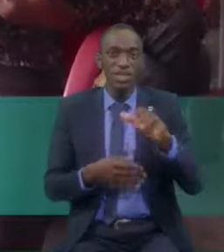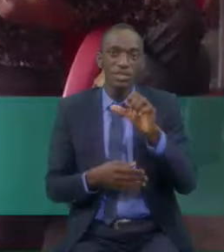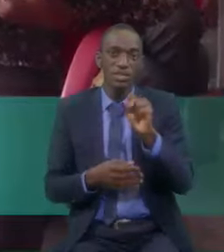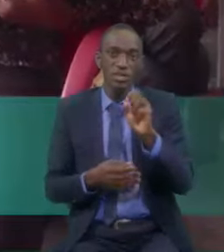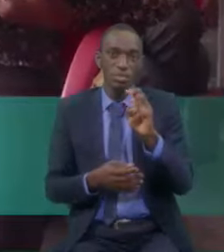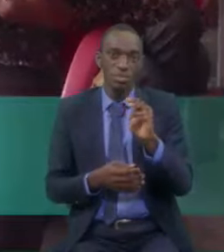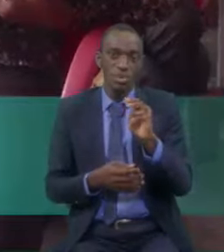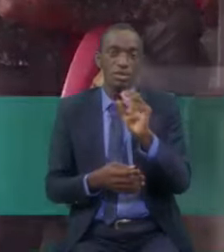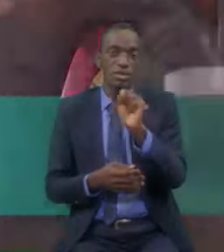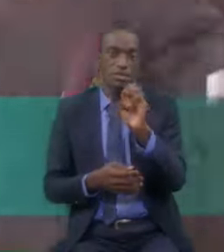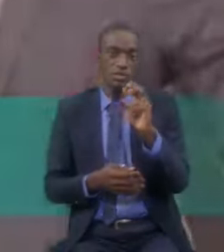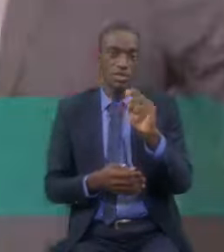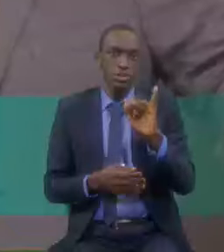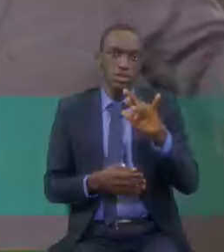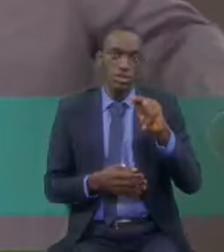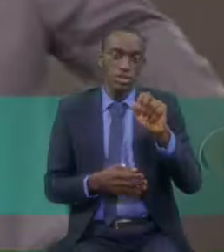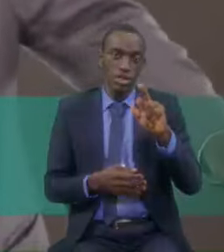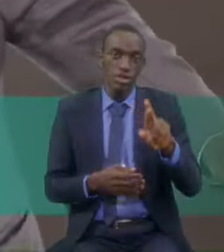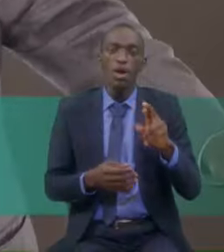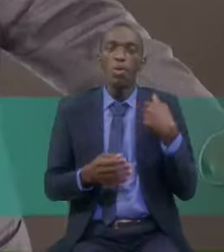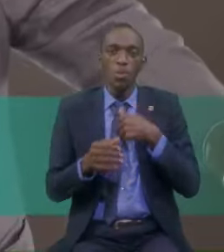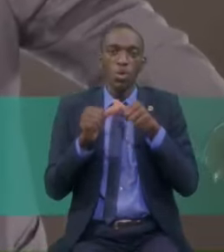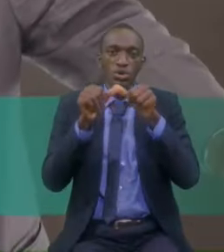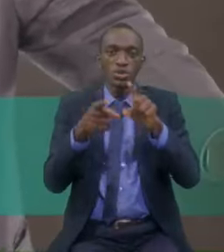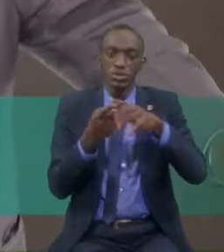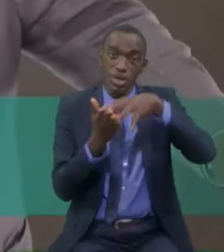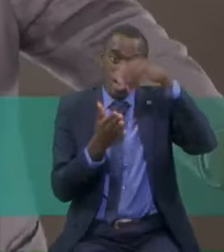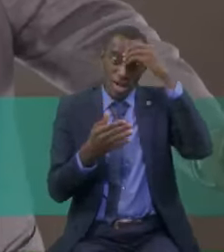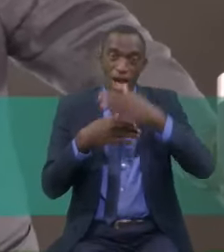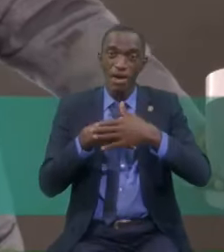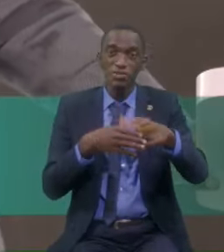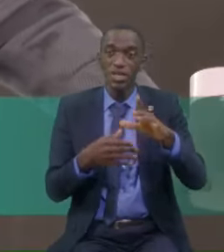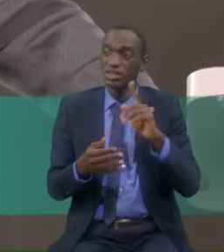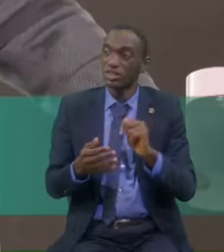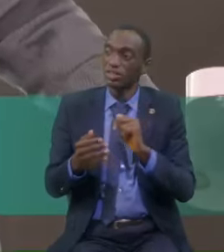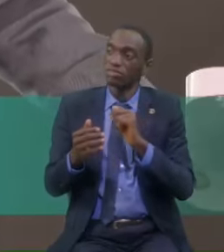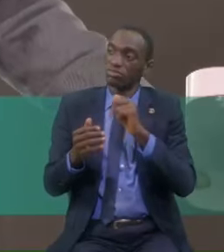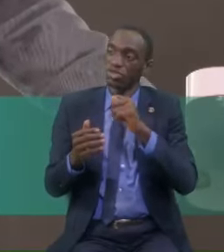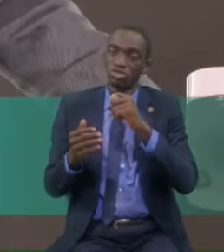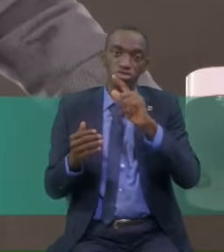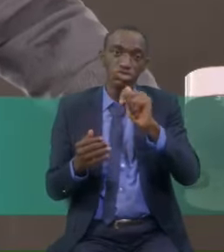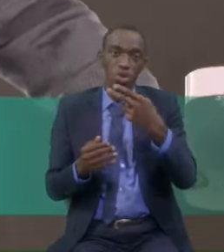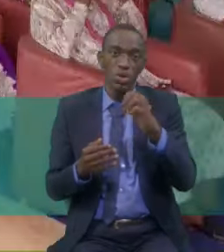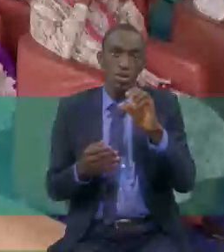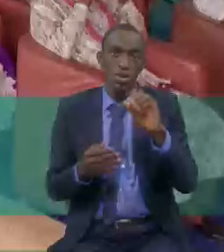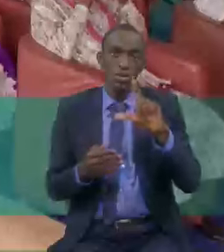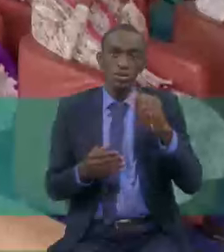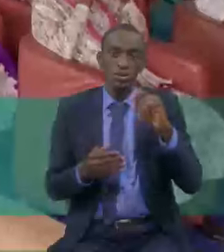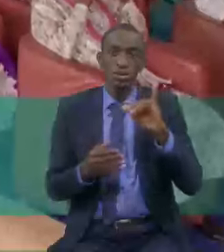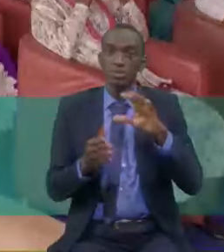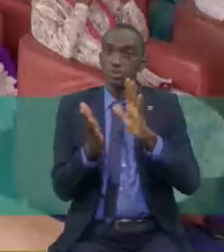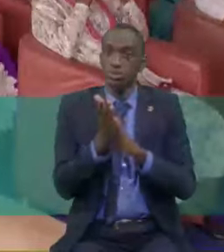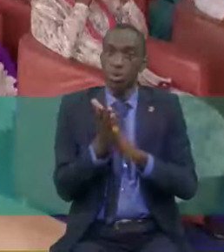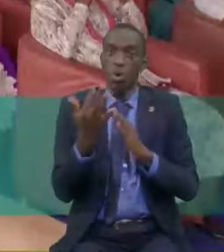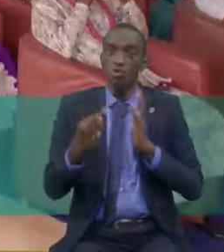the theological school of our denomination, we keep on learning in Jesus' name. And